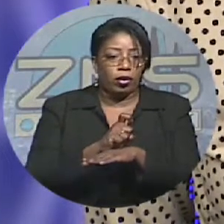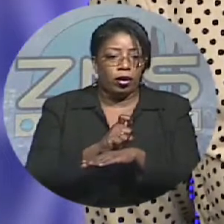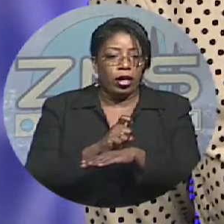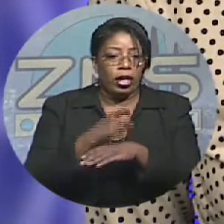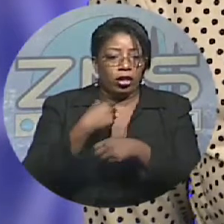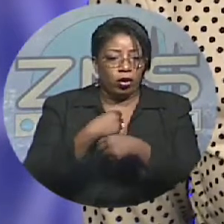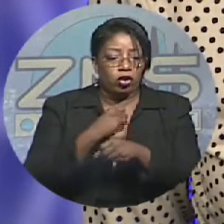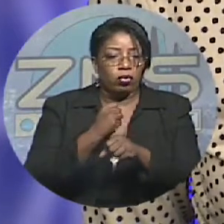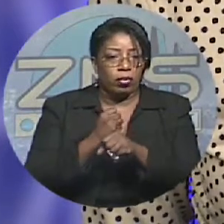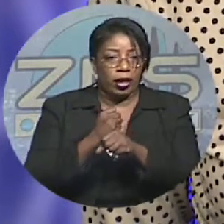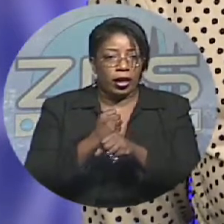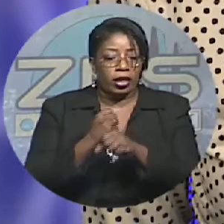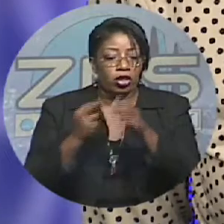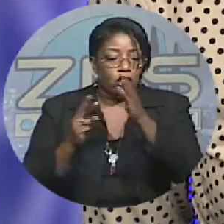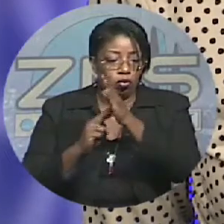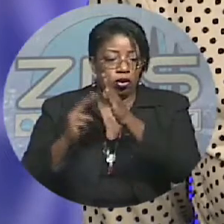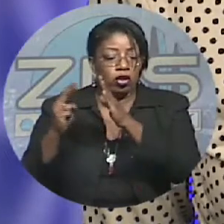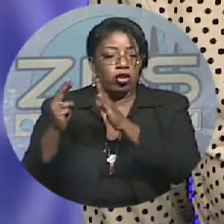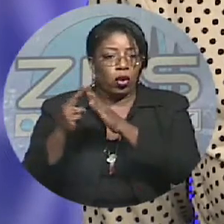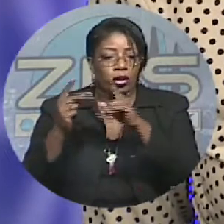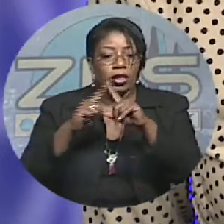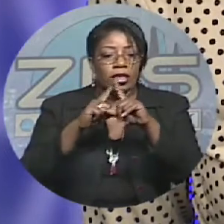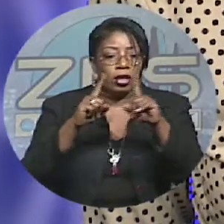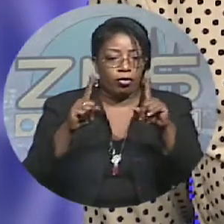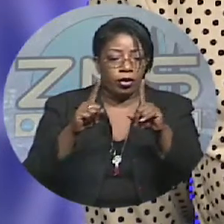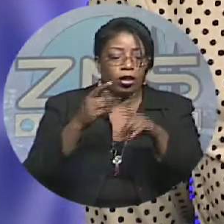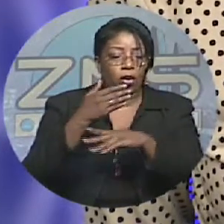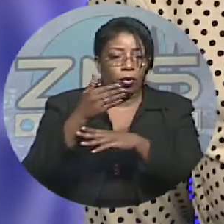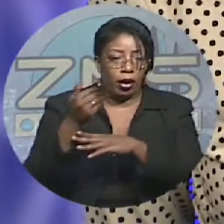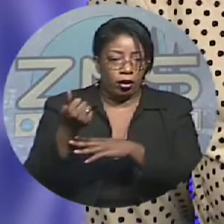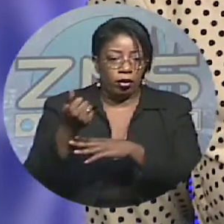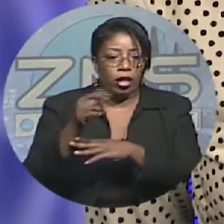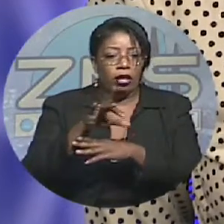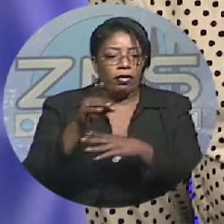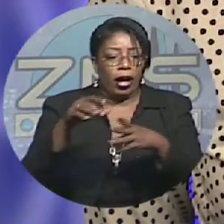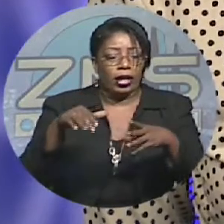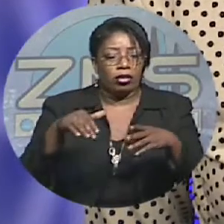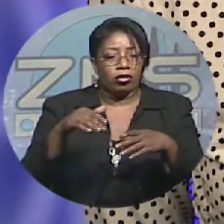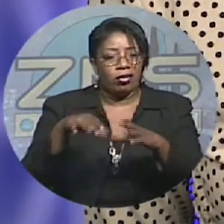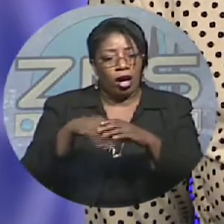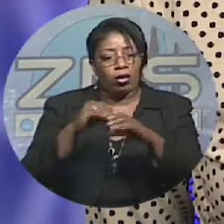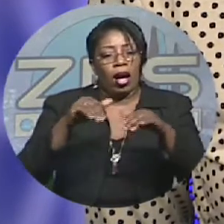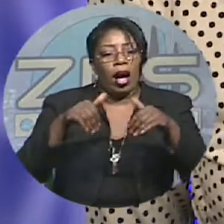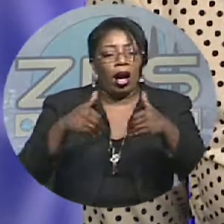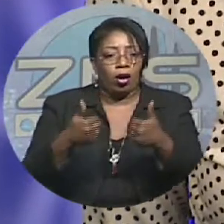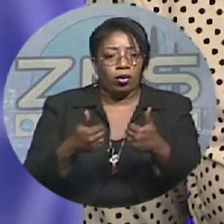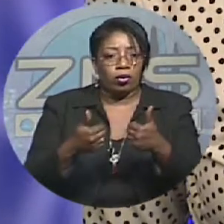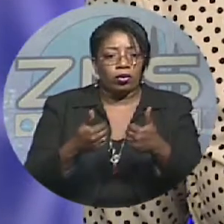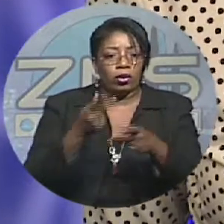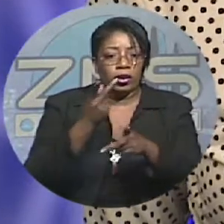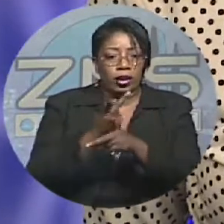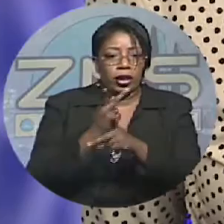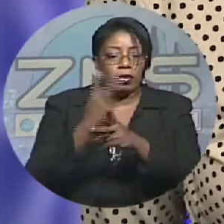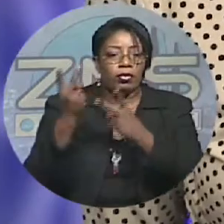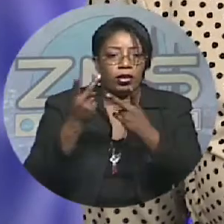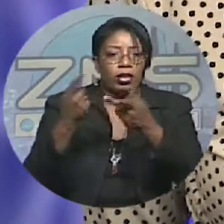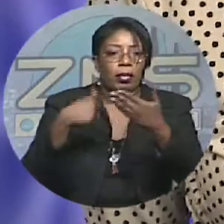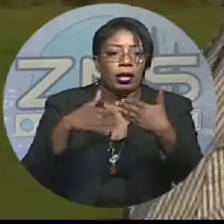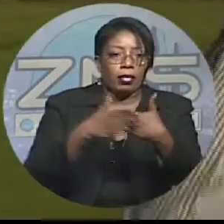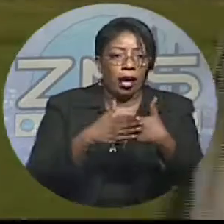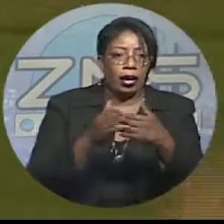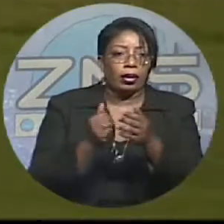resort unique. Kelsey Johnson spoke with the general manager to find out their strategy to keep visitors coming back.